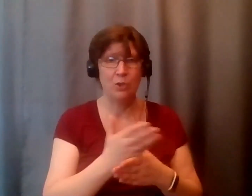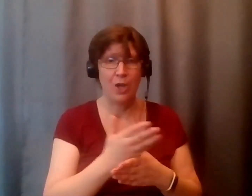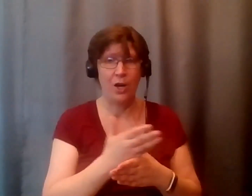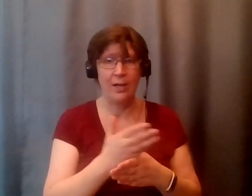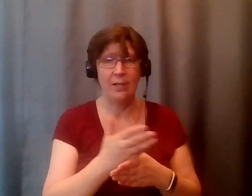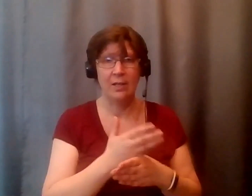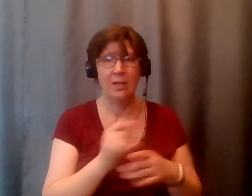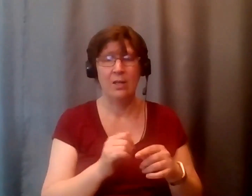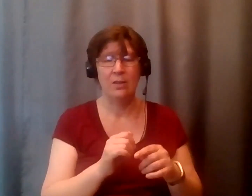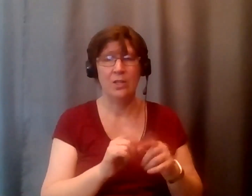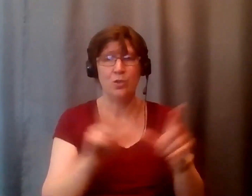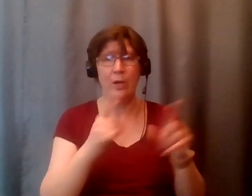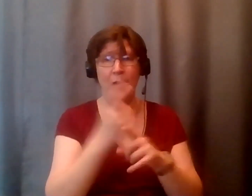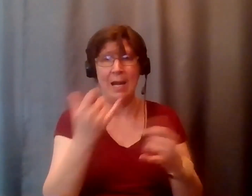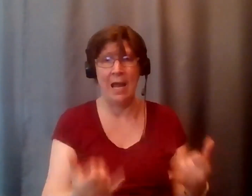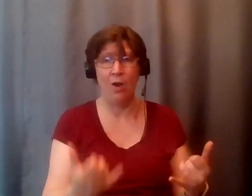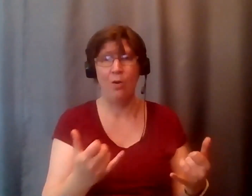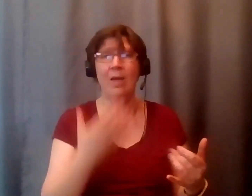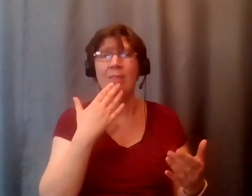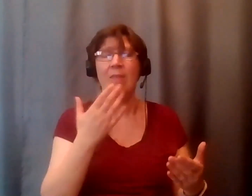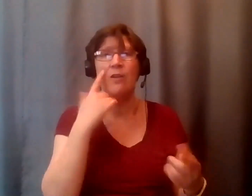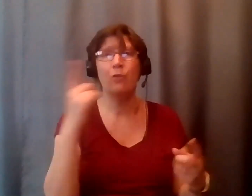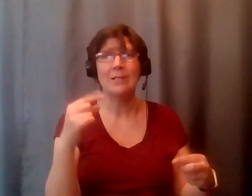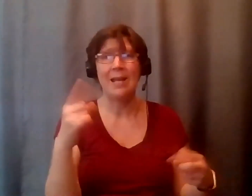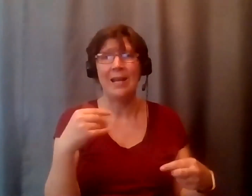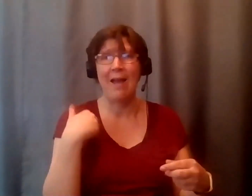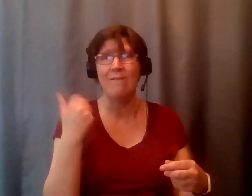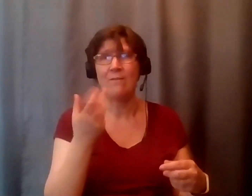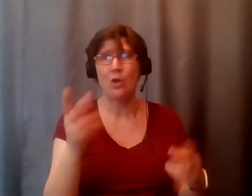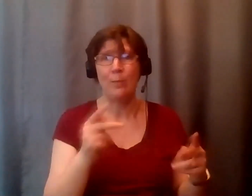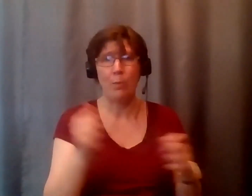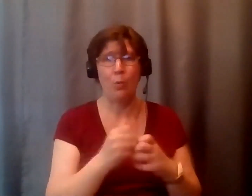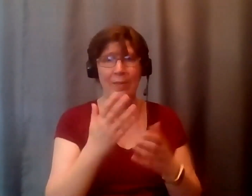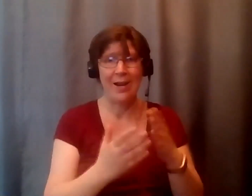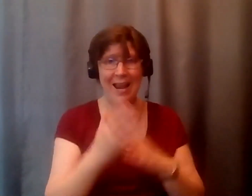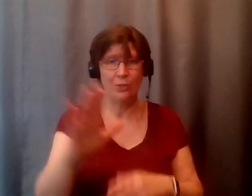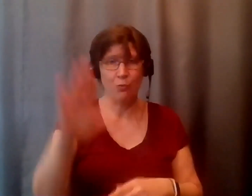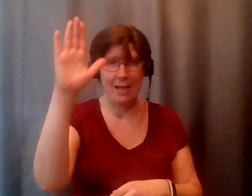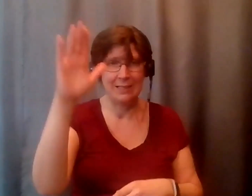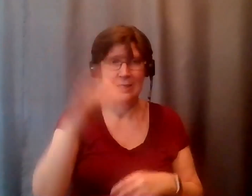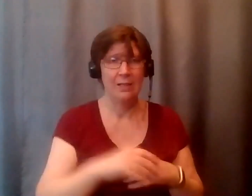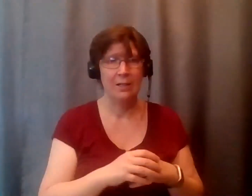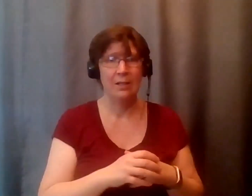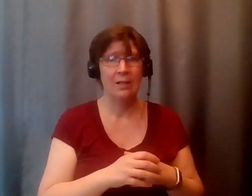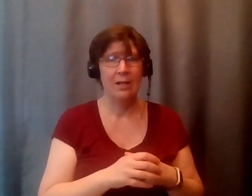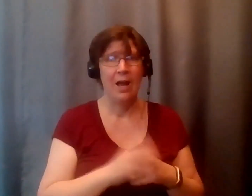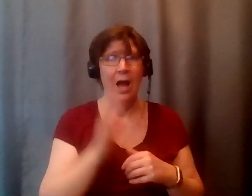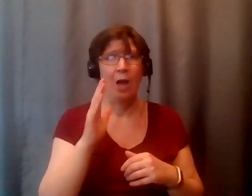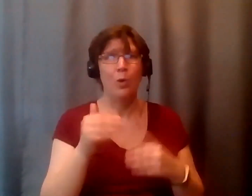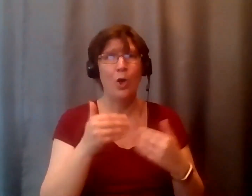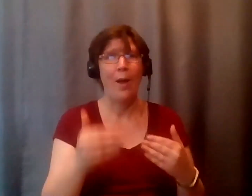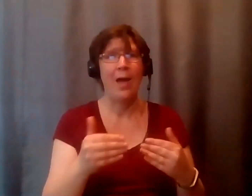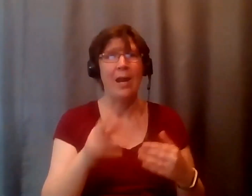Thank you guys so much for attending. I've got a few people with their hands raised. Great. I'm gonna go ahead and